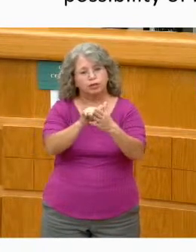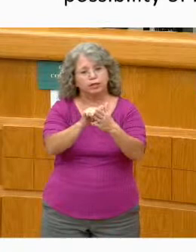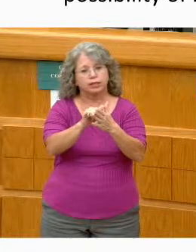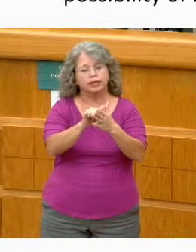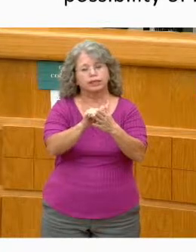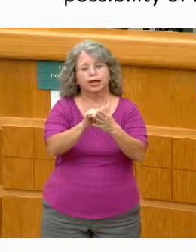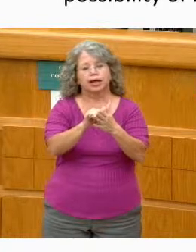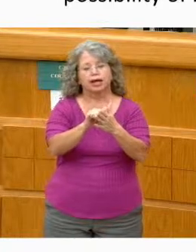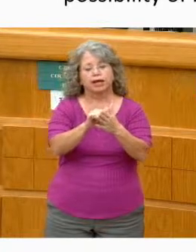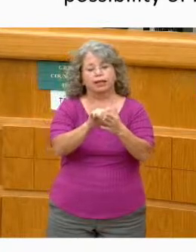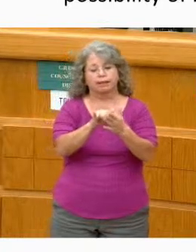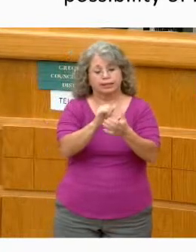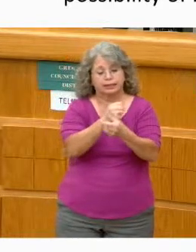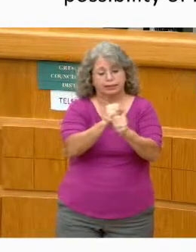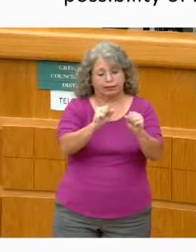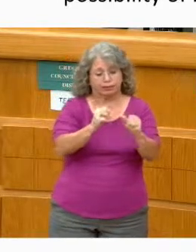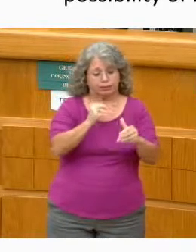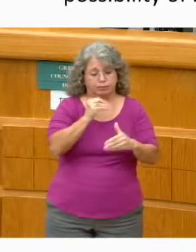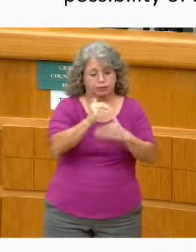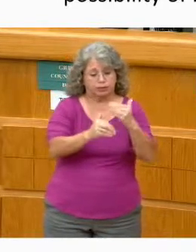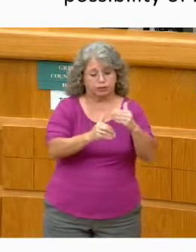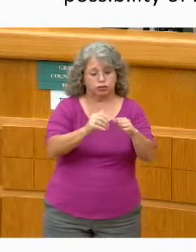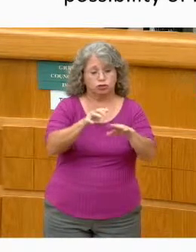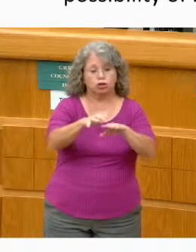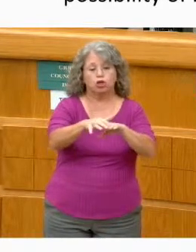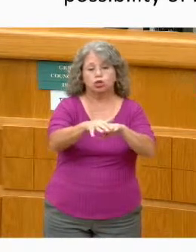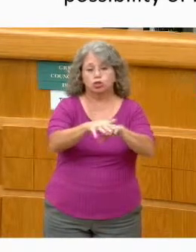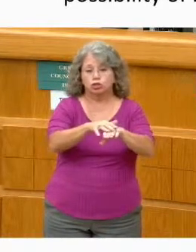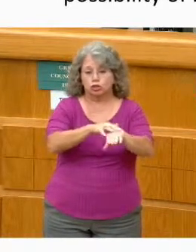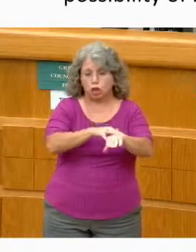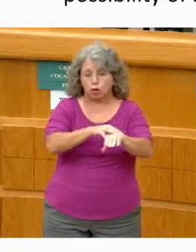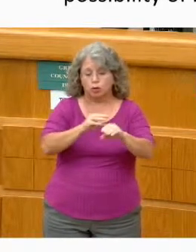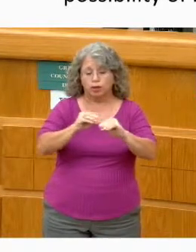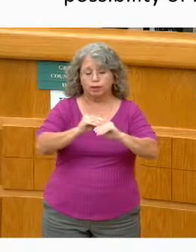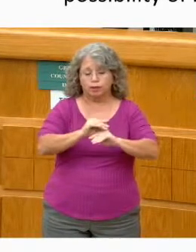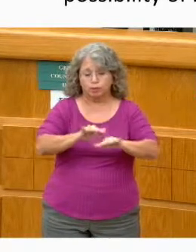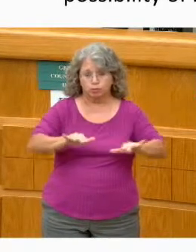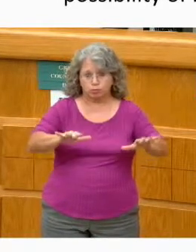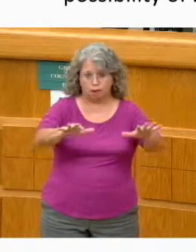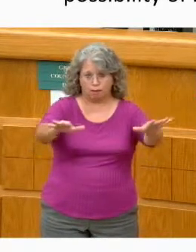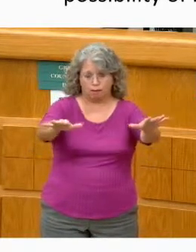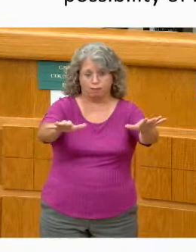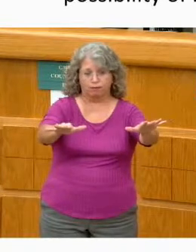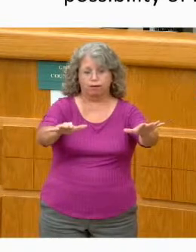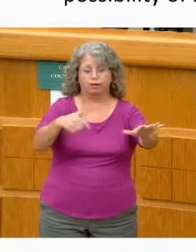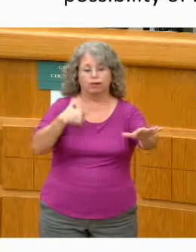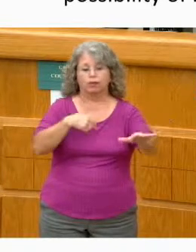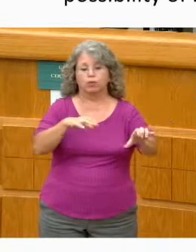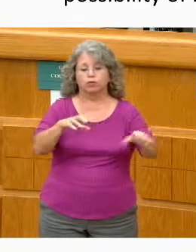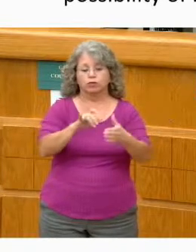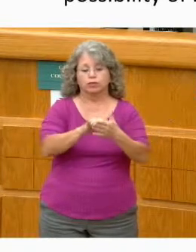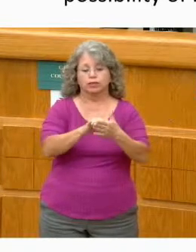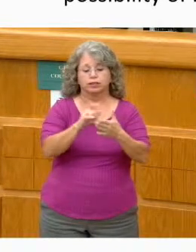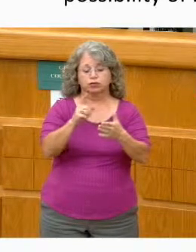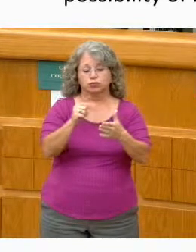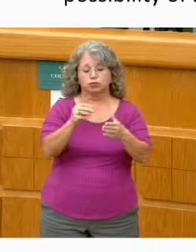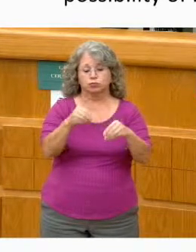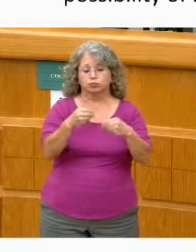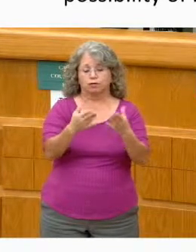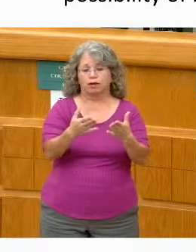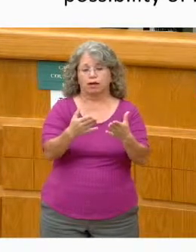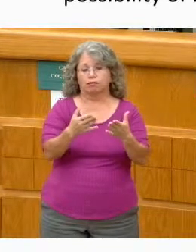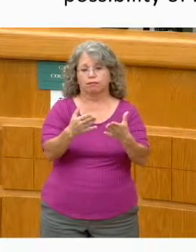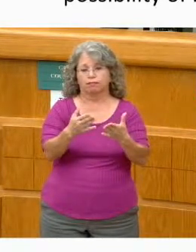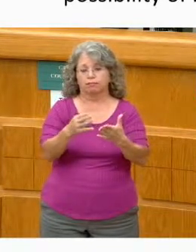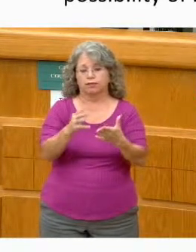remember that precautions slow the spread of COVID, and we're doing this to allow a medical treatment to be